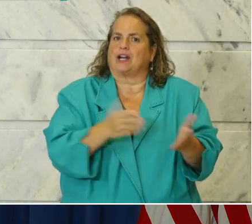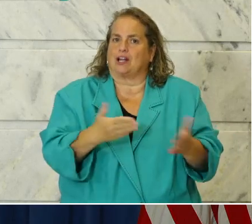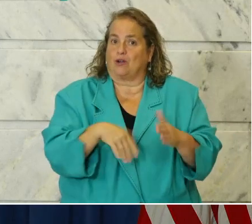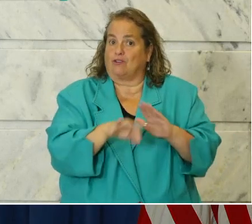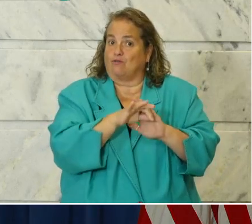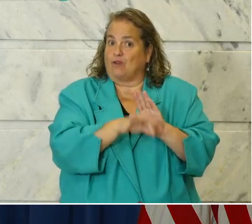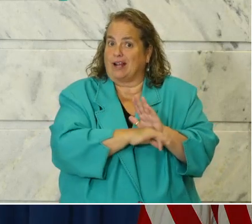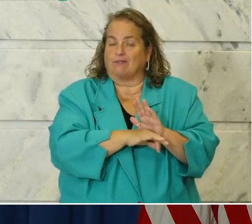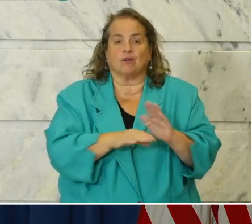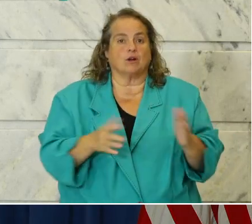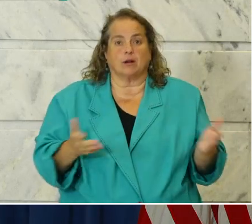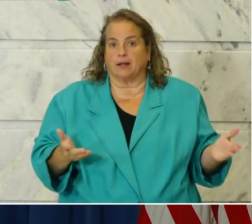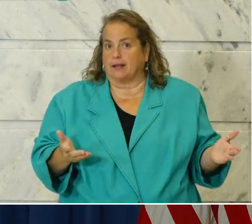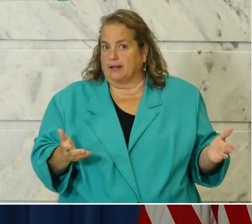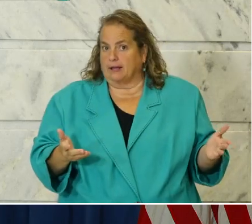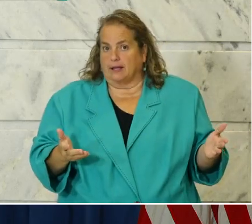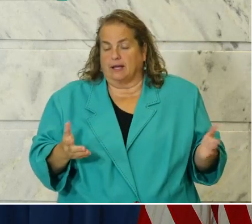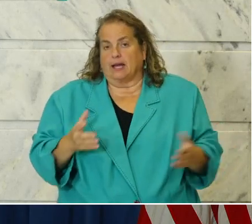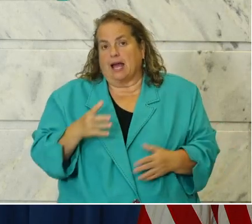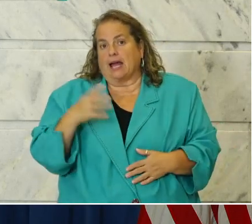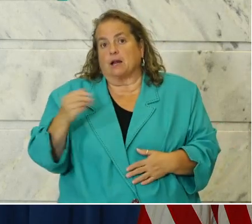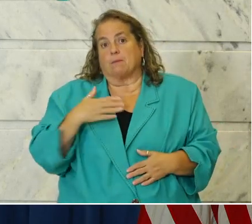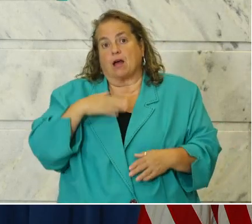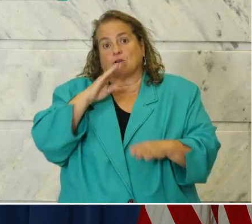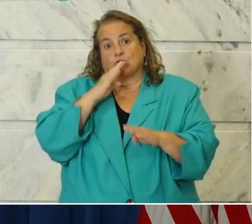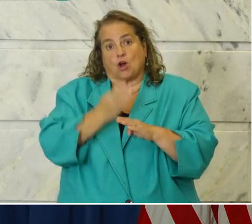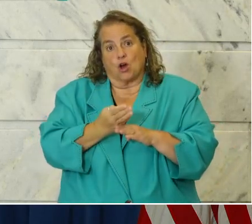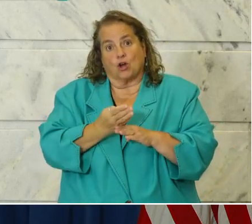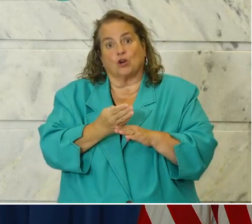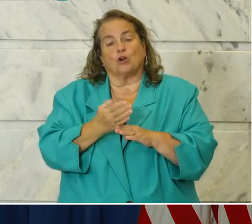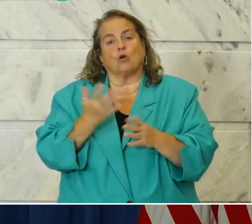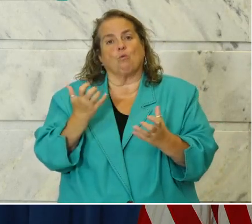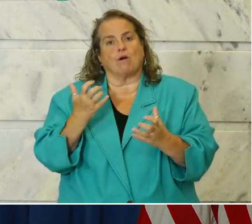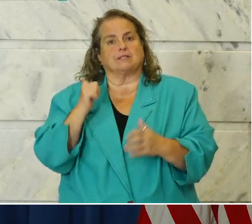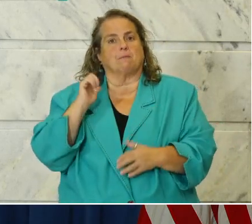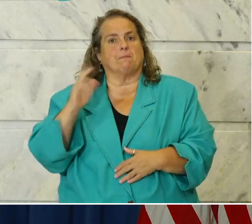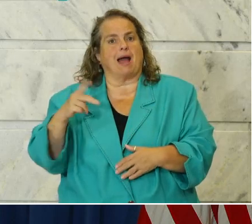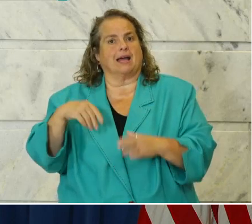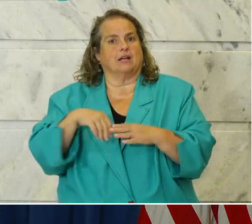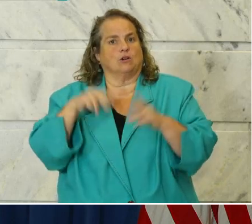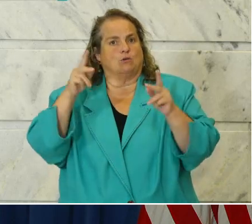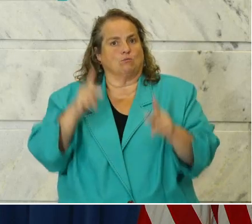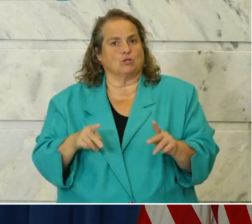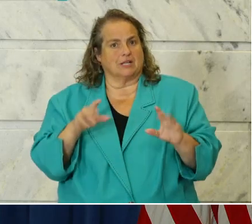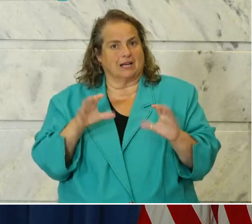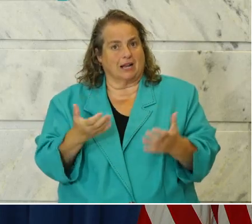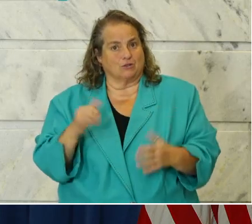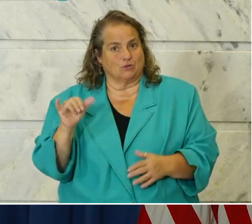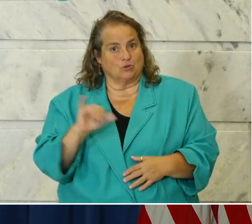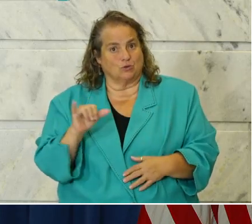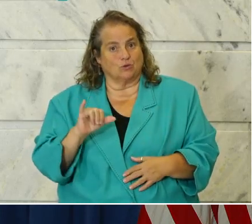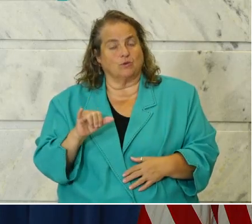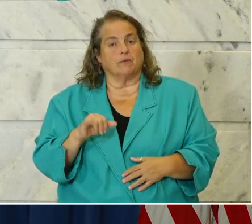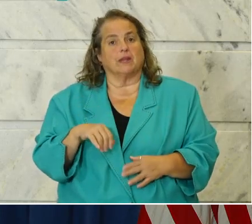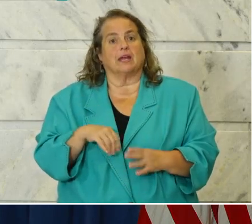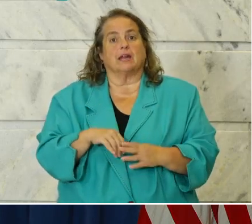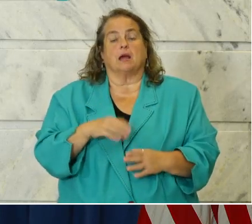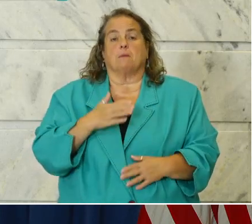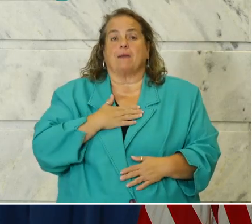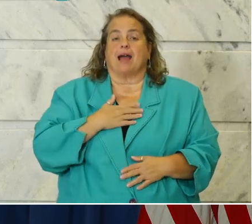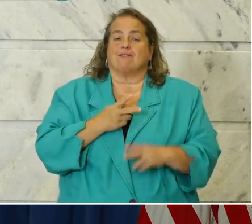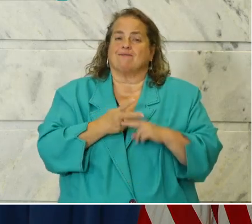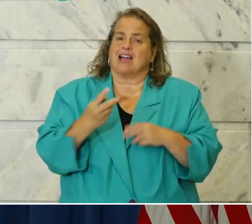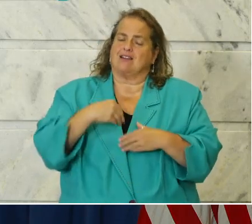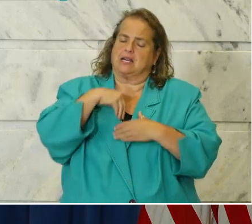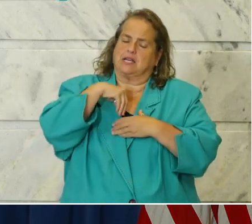Frankfort. And my daughter needs to get back in in-person classes too. In my very core, I want us